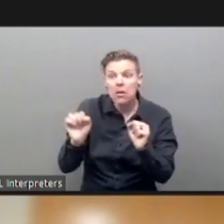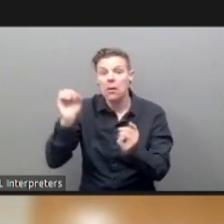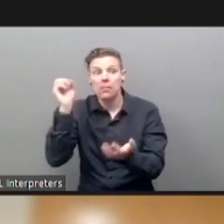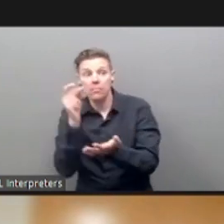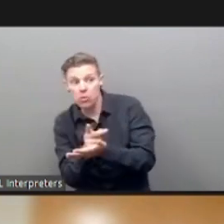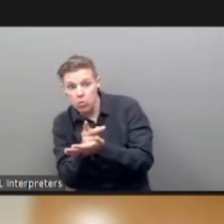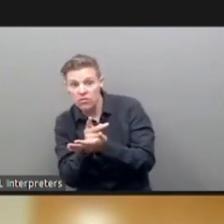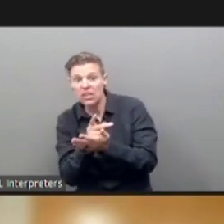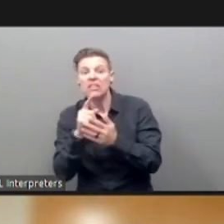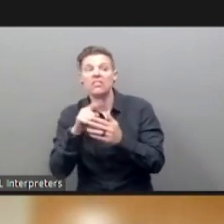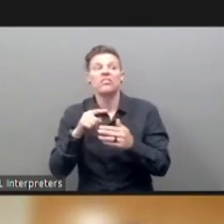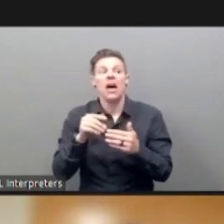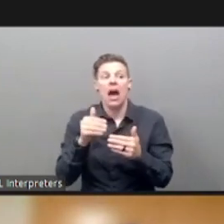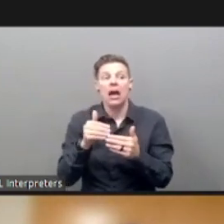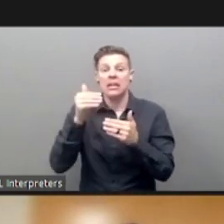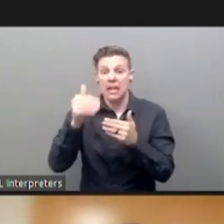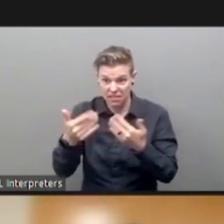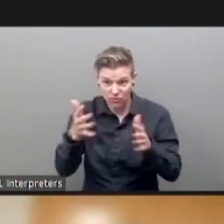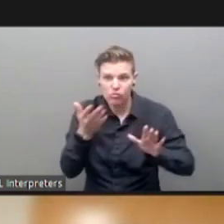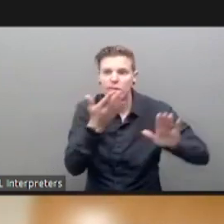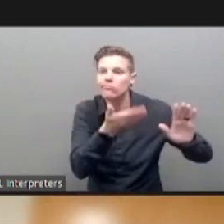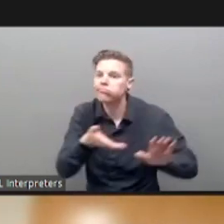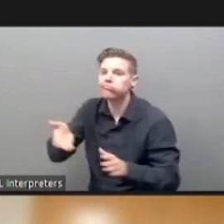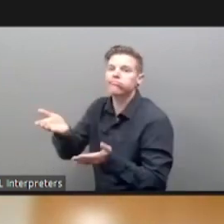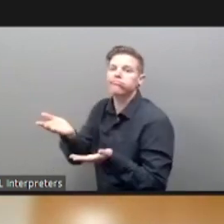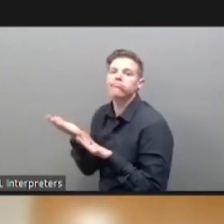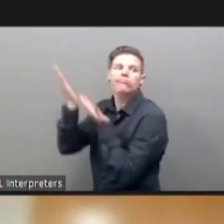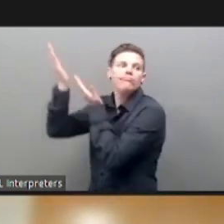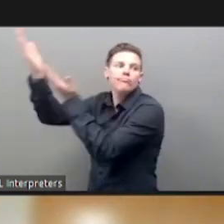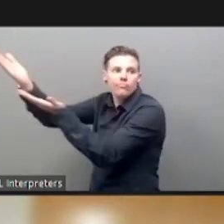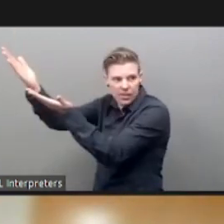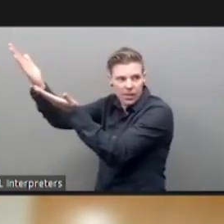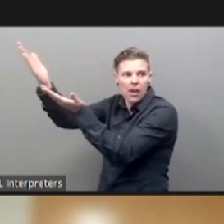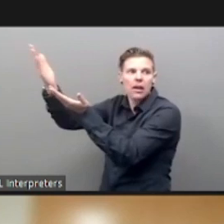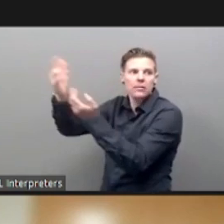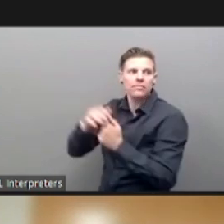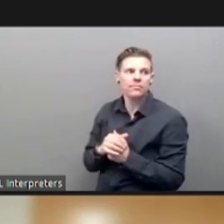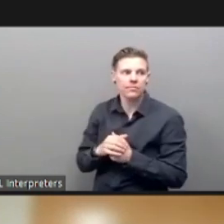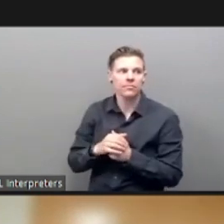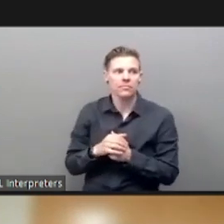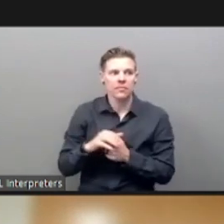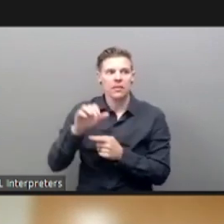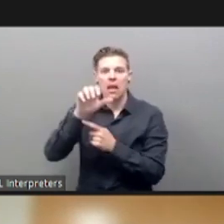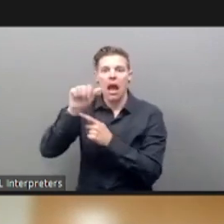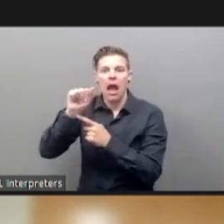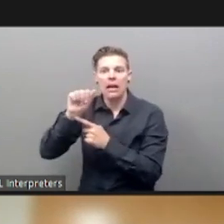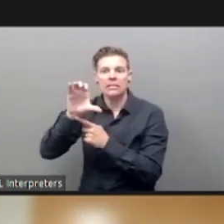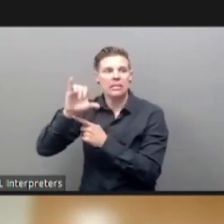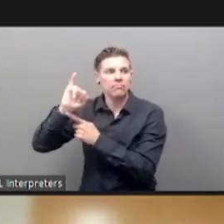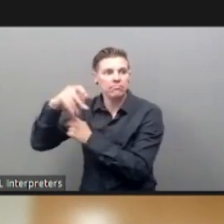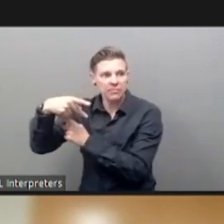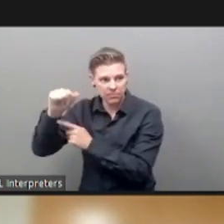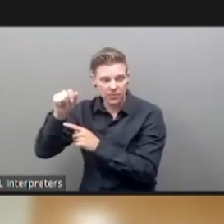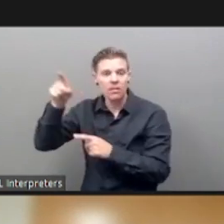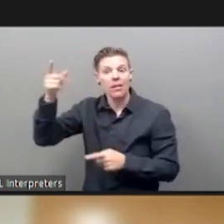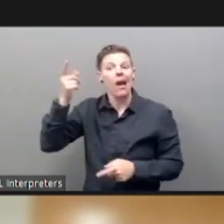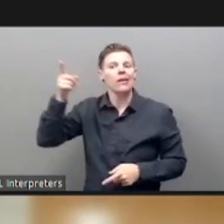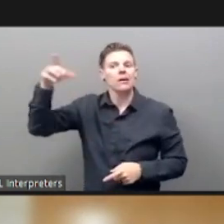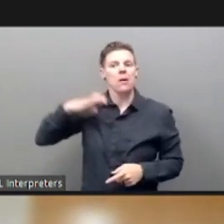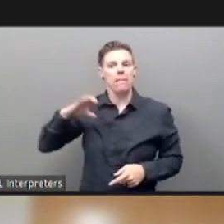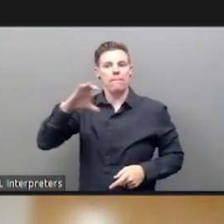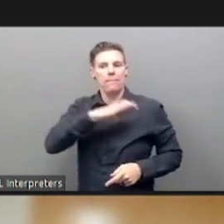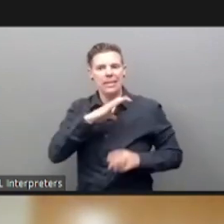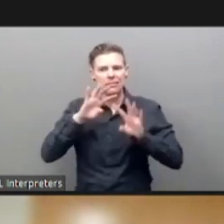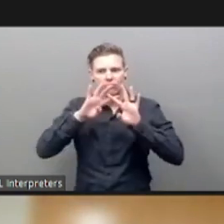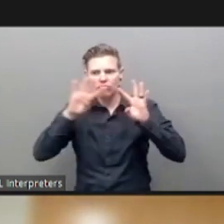review and recommendation by ACIP, the Advisory Committee on Immunization Practices, on November